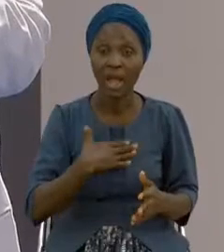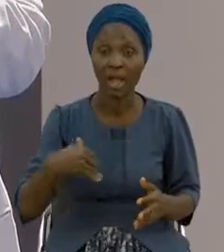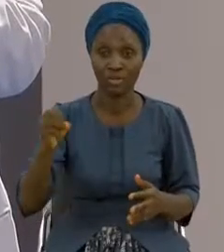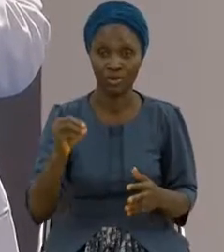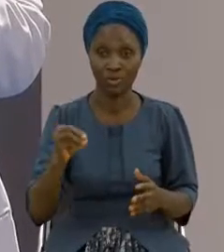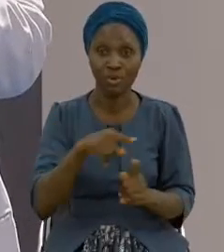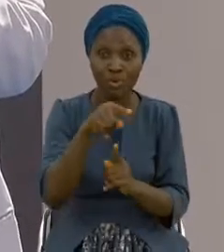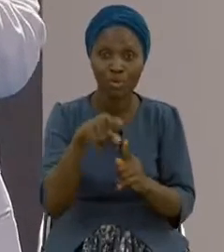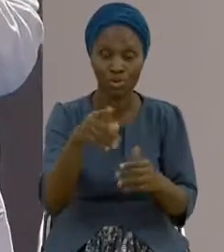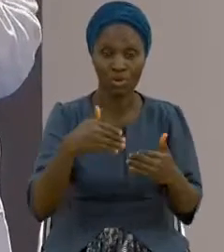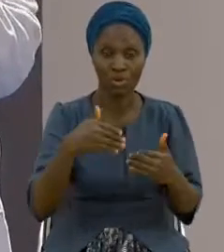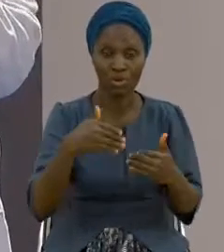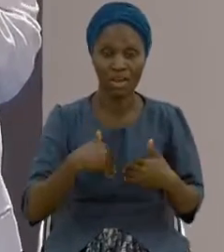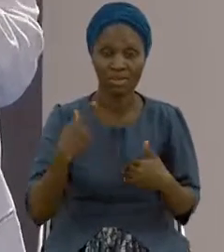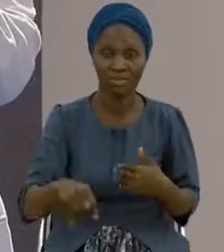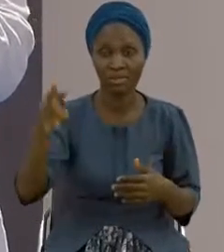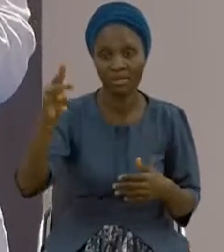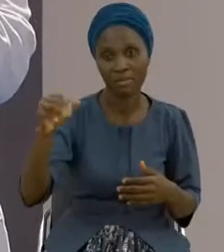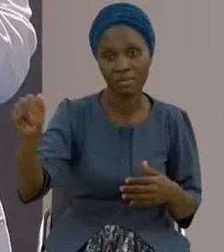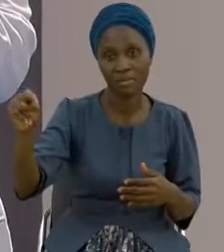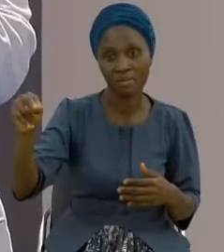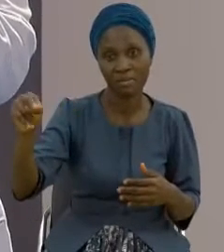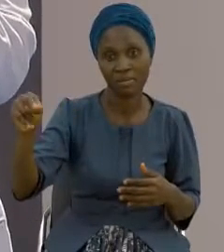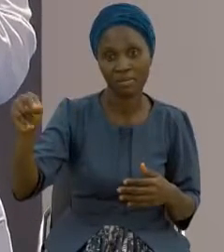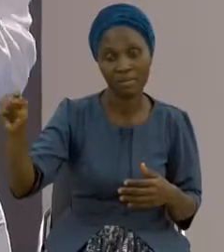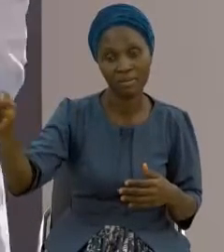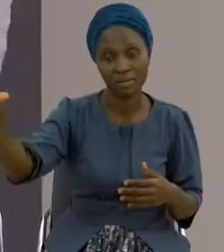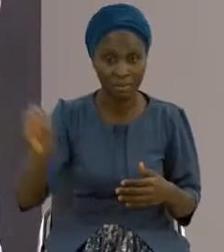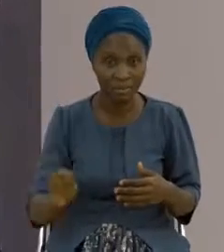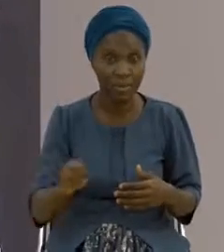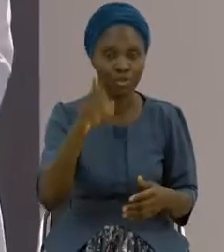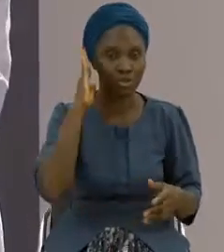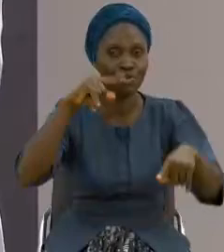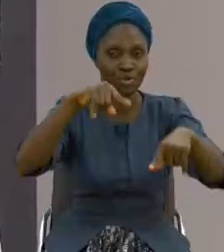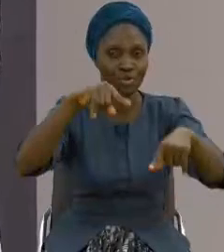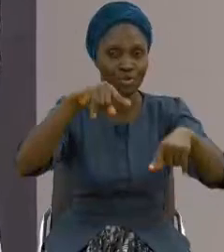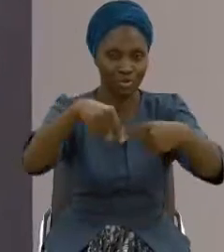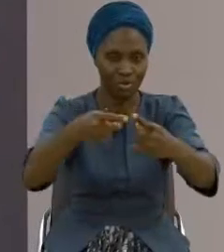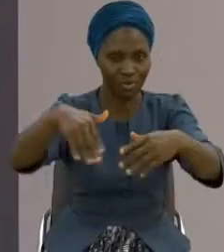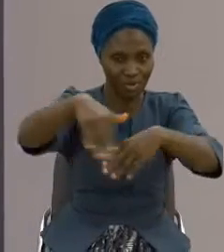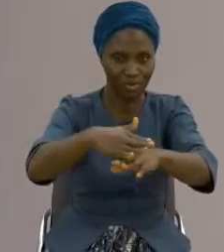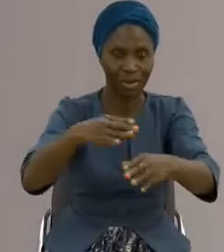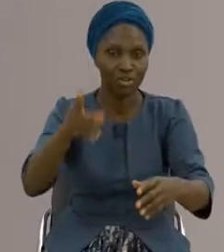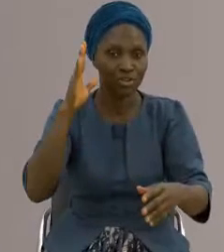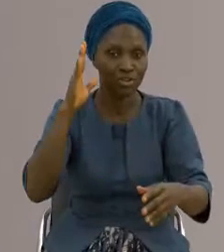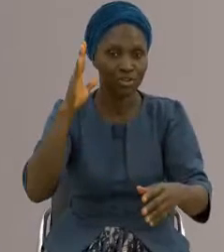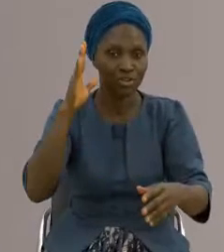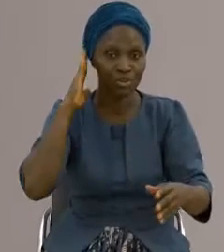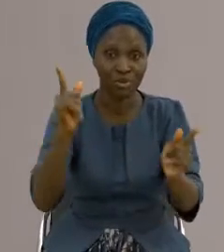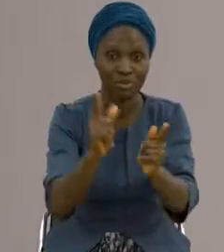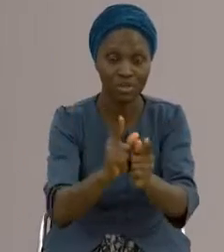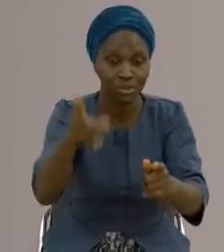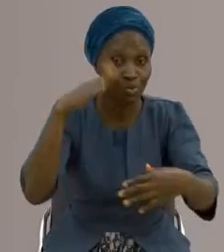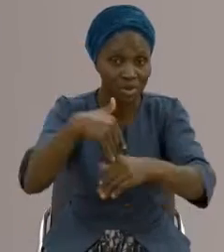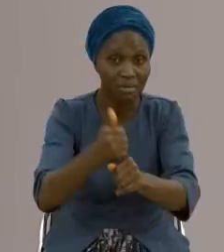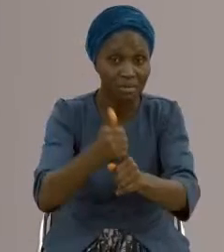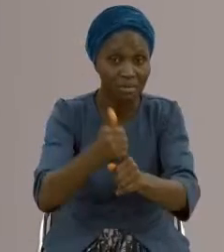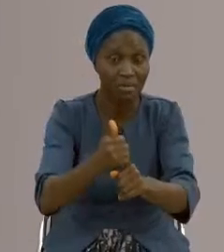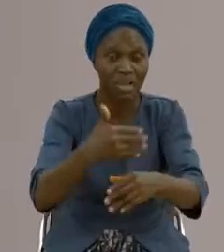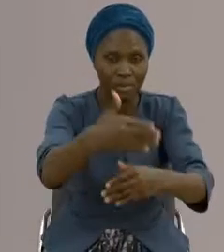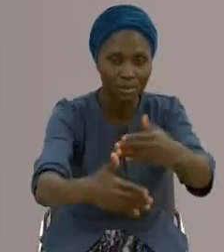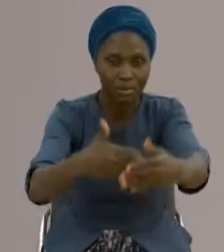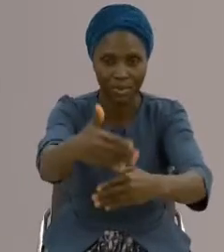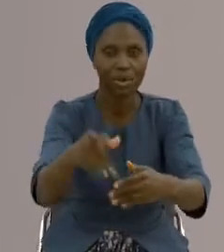over. You will make progress. You'll not be afraid what people do, what